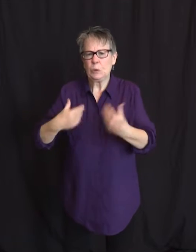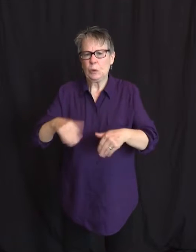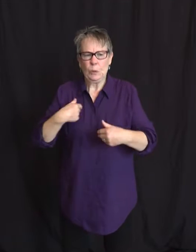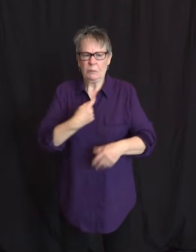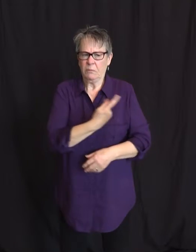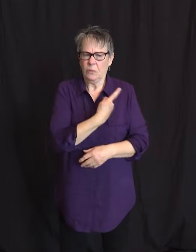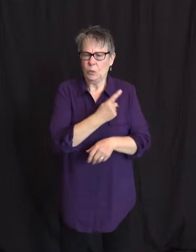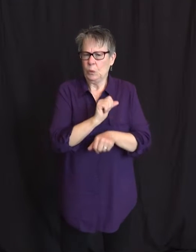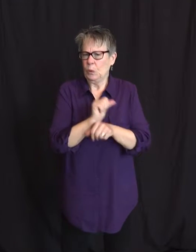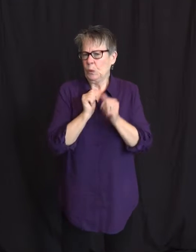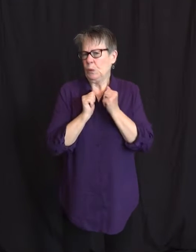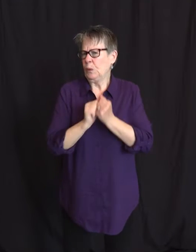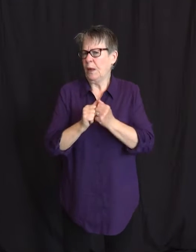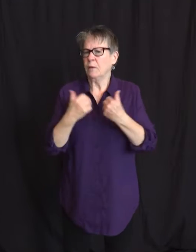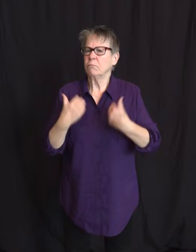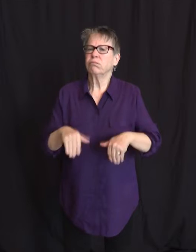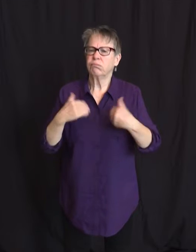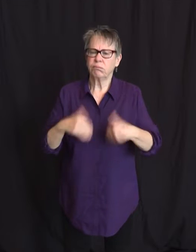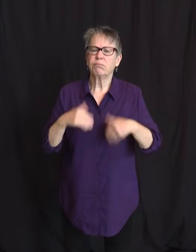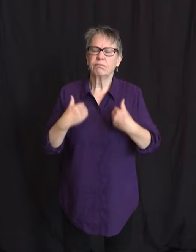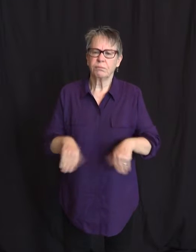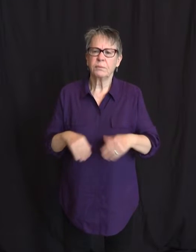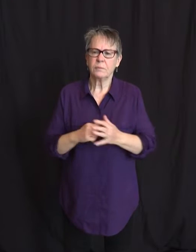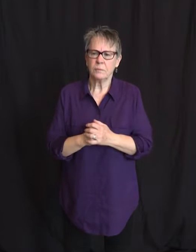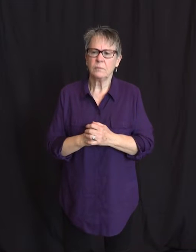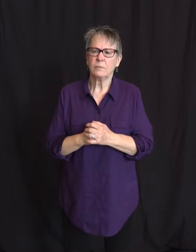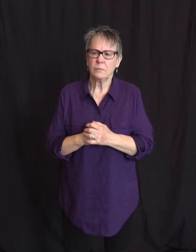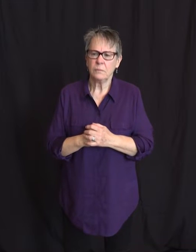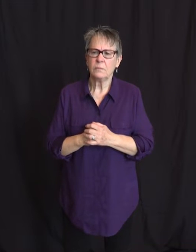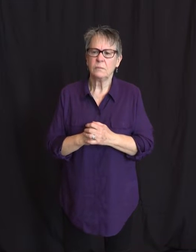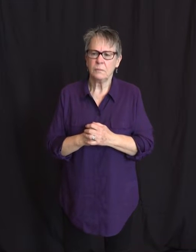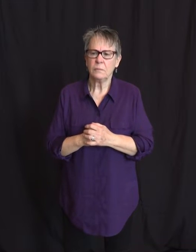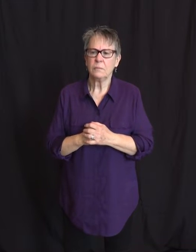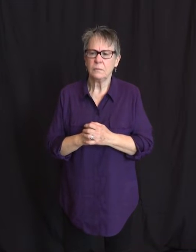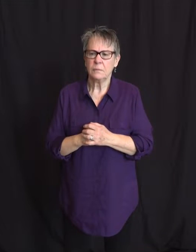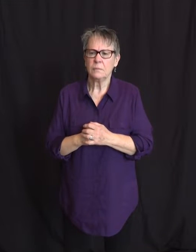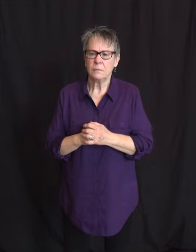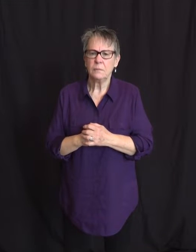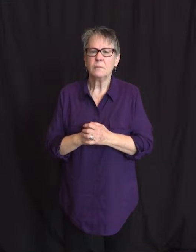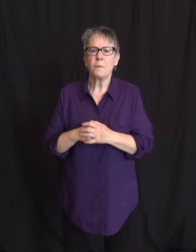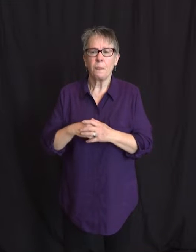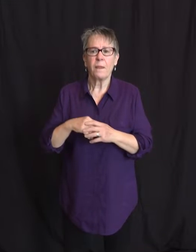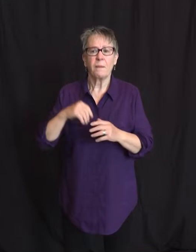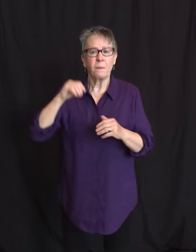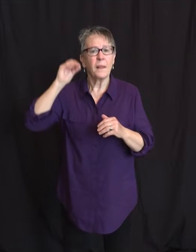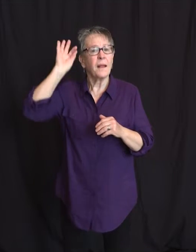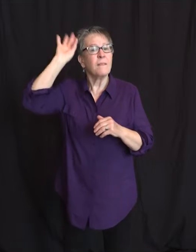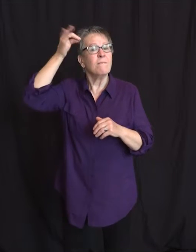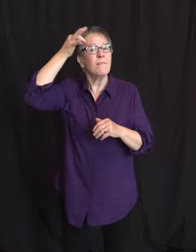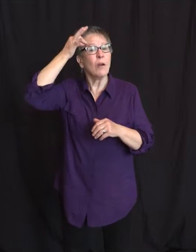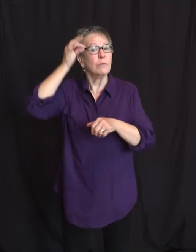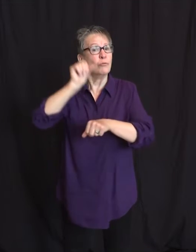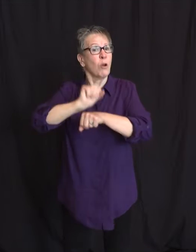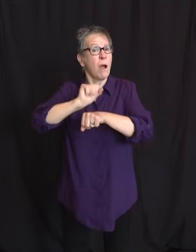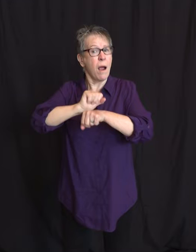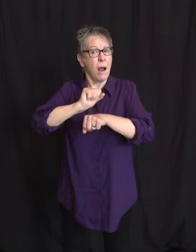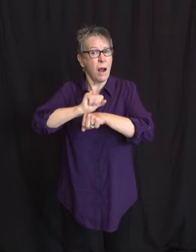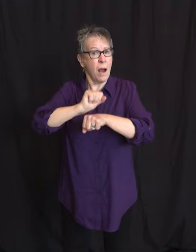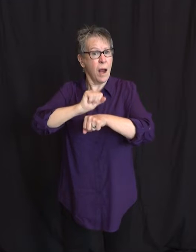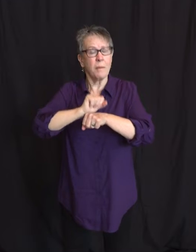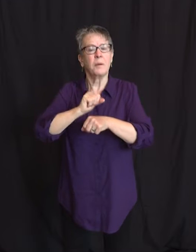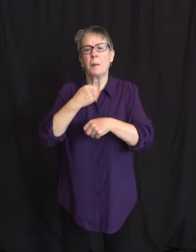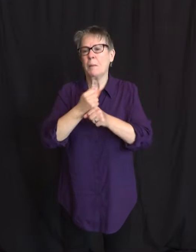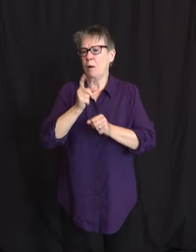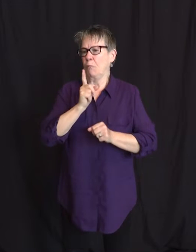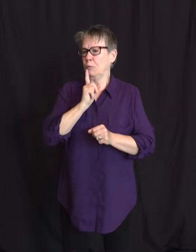Our job, your federal partners, our job is to make sure that as we make these sacrifices as a state